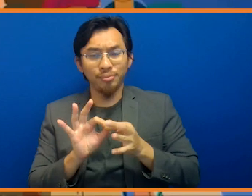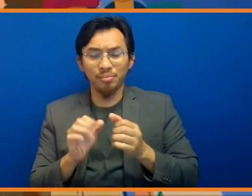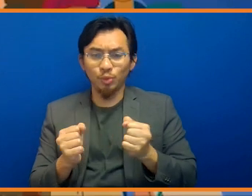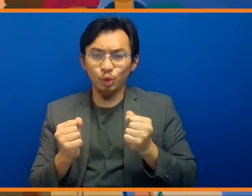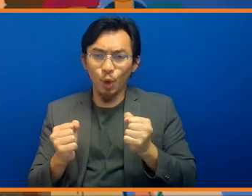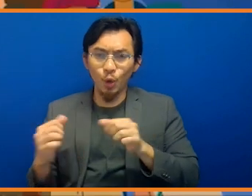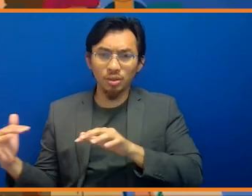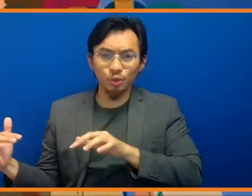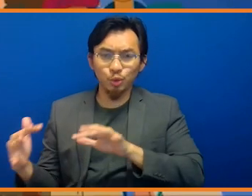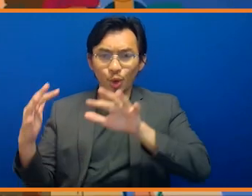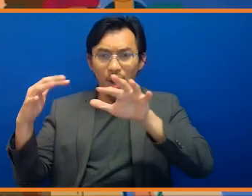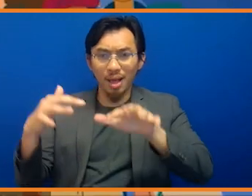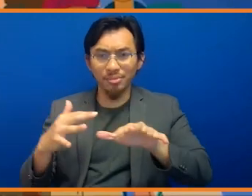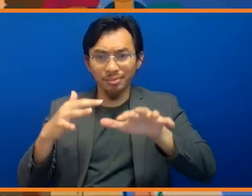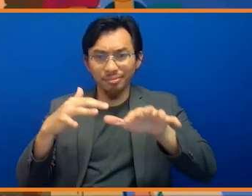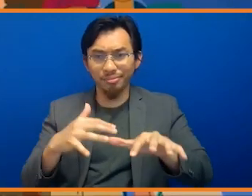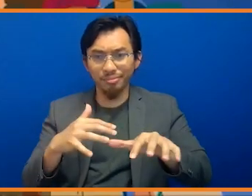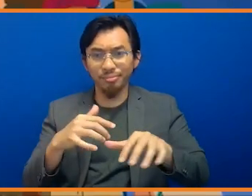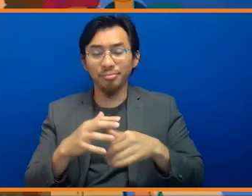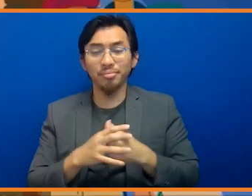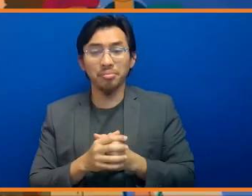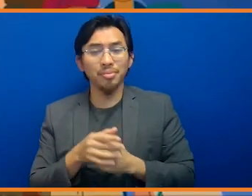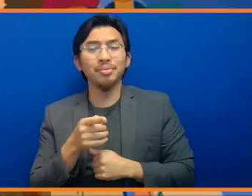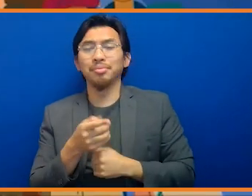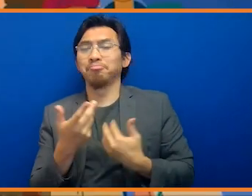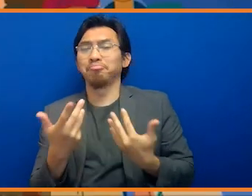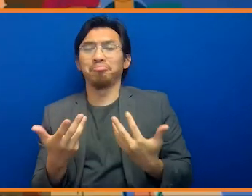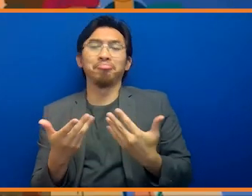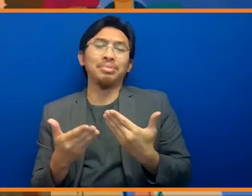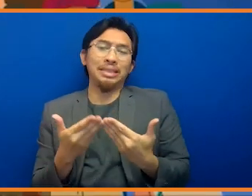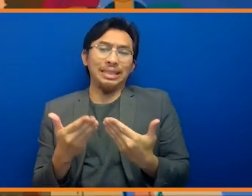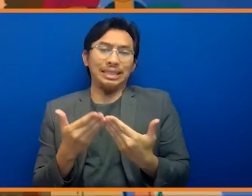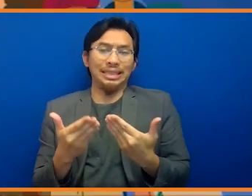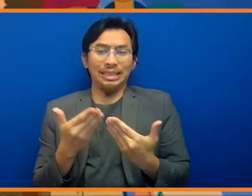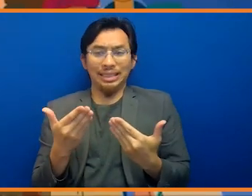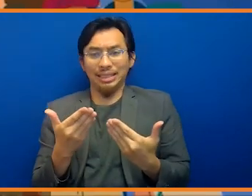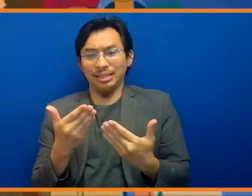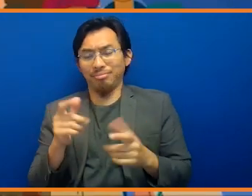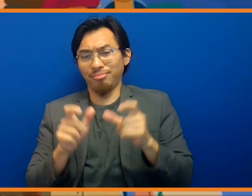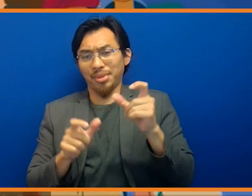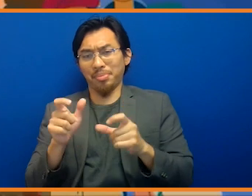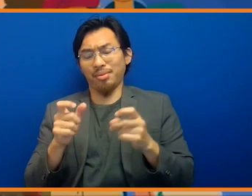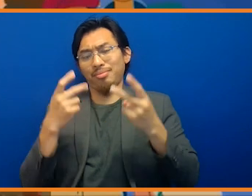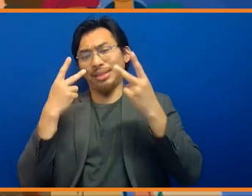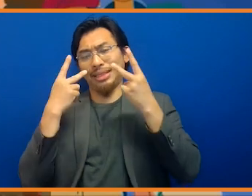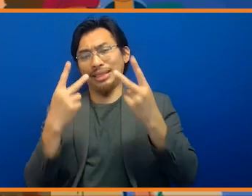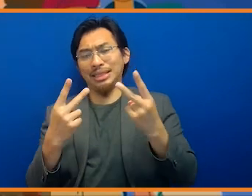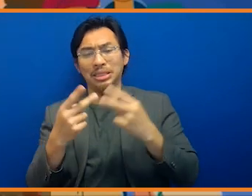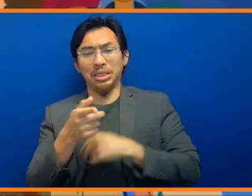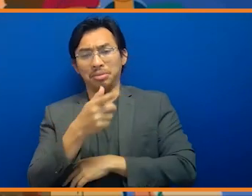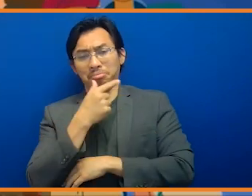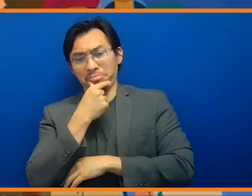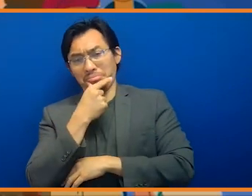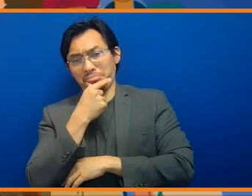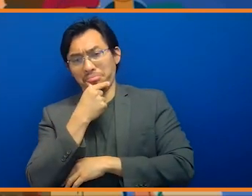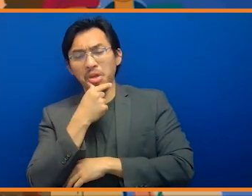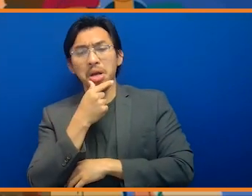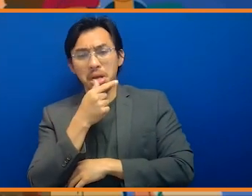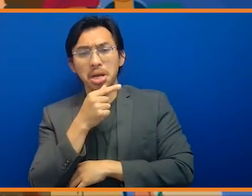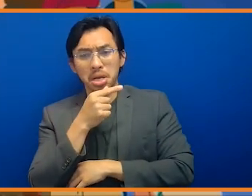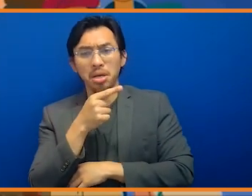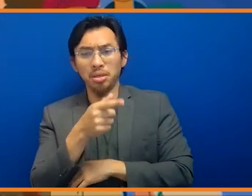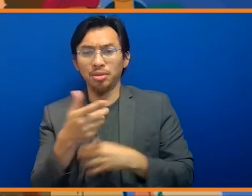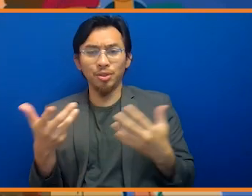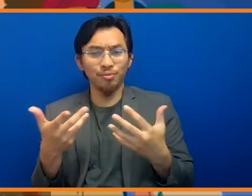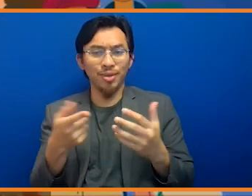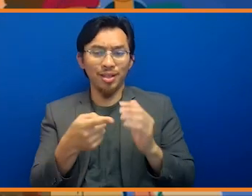of tsunamis. So this is the one that very easy to get from the visitor if they're being brought to show